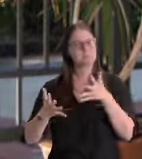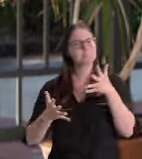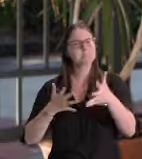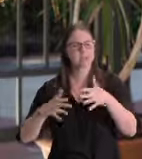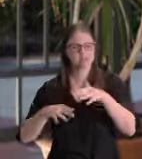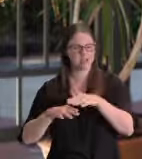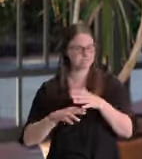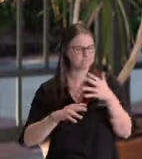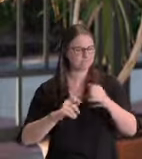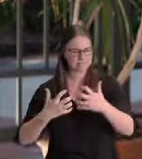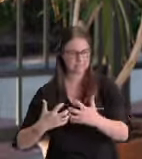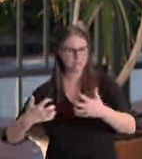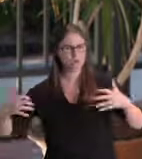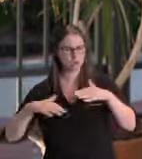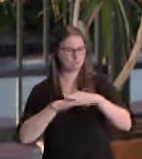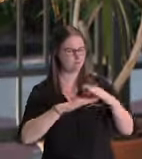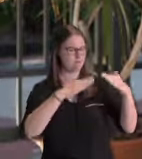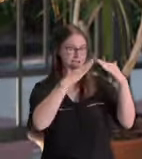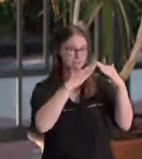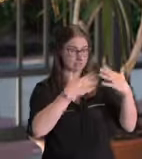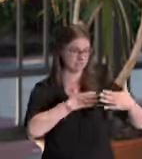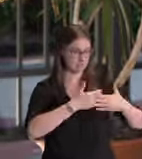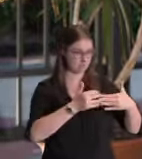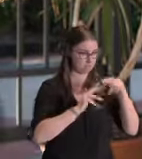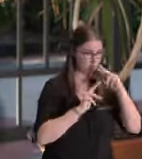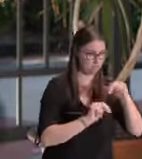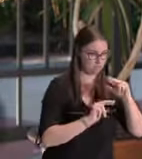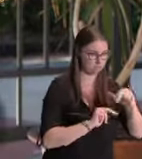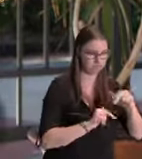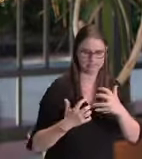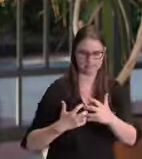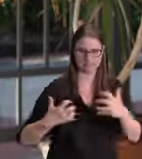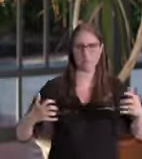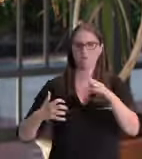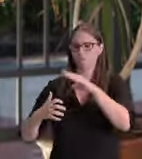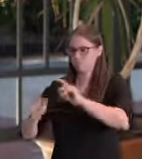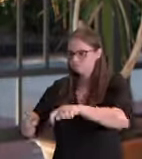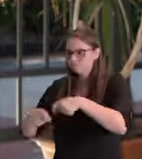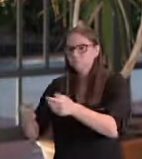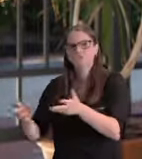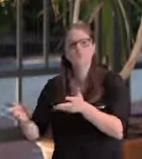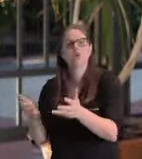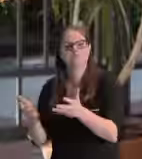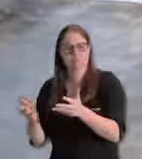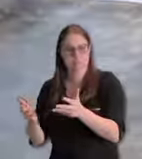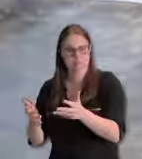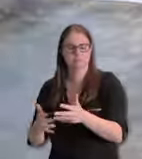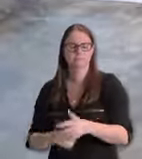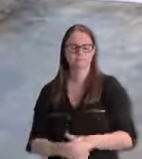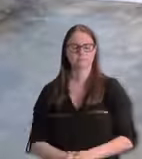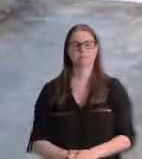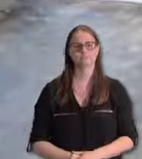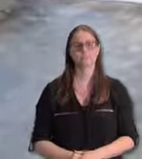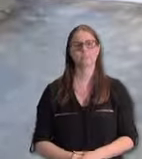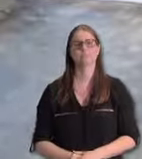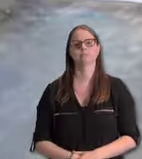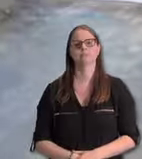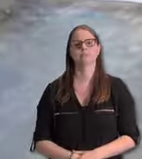the separation of the provision of housing management from the provision of other services for people with disability.